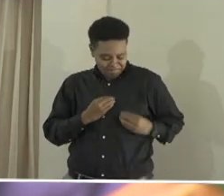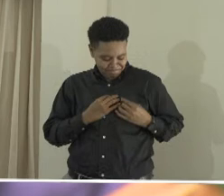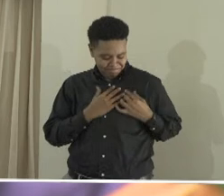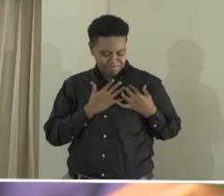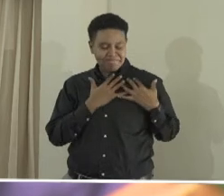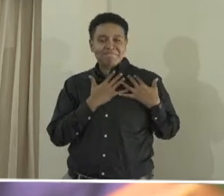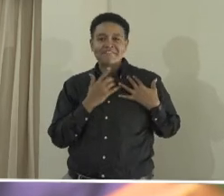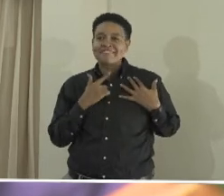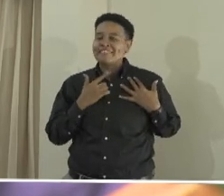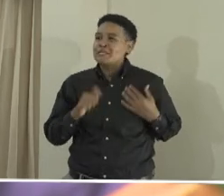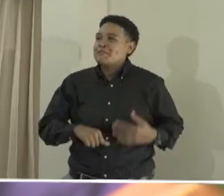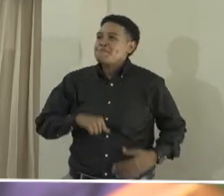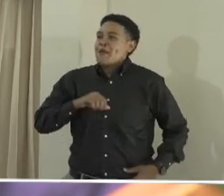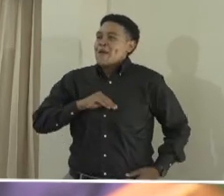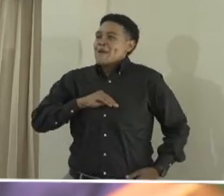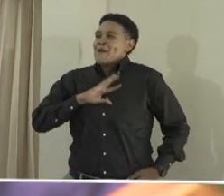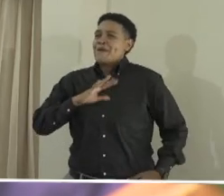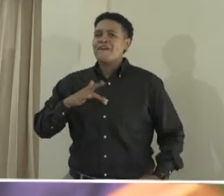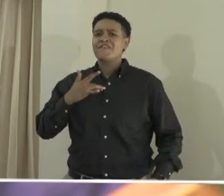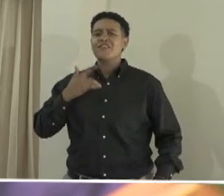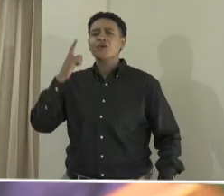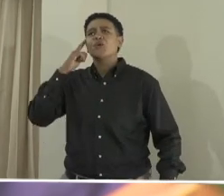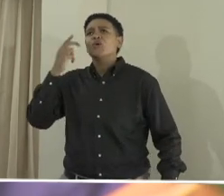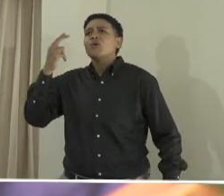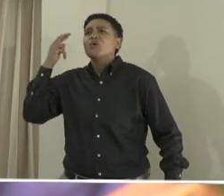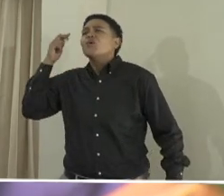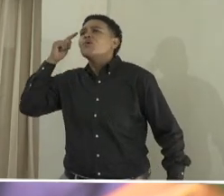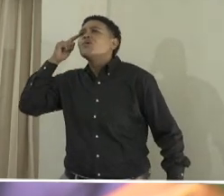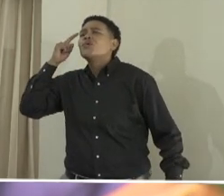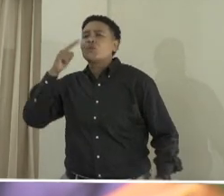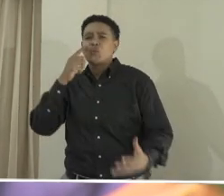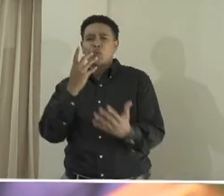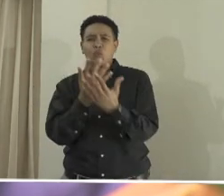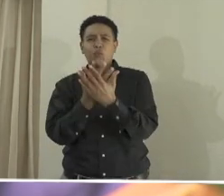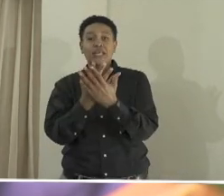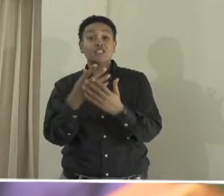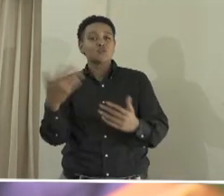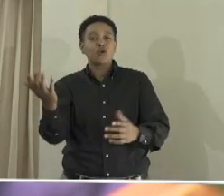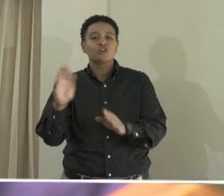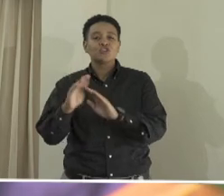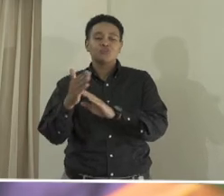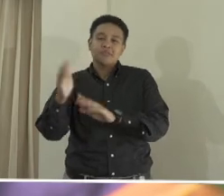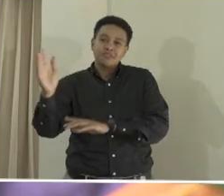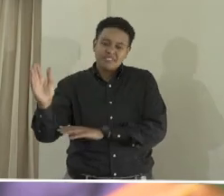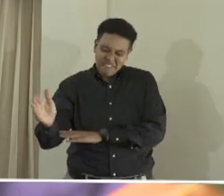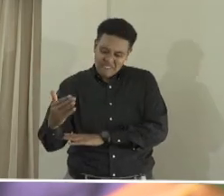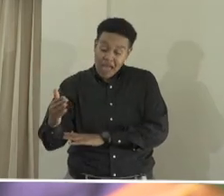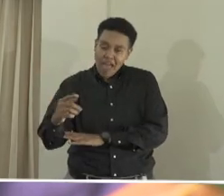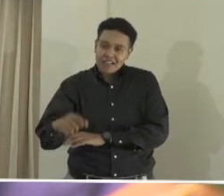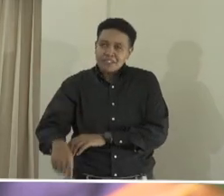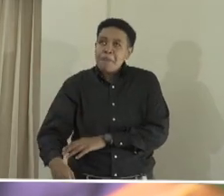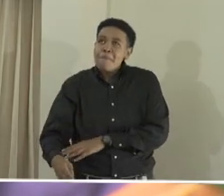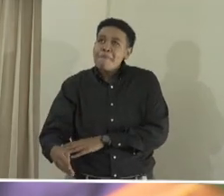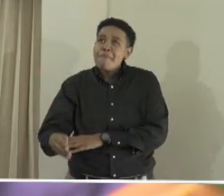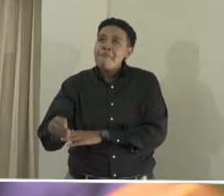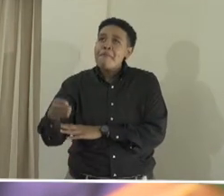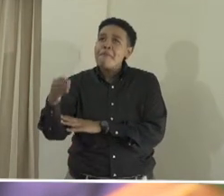of nostalgia is evoked whenever we witness the hoisting of the black, green, and